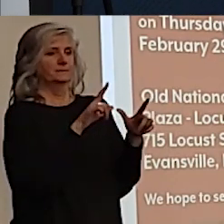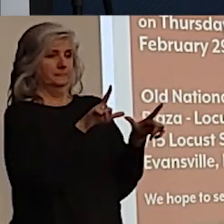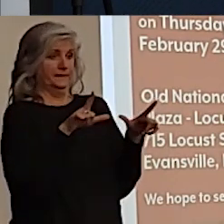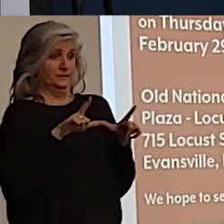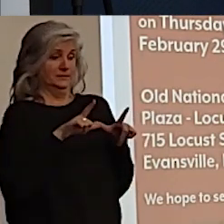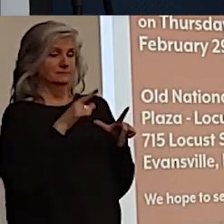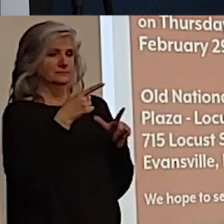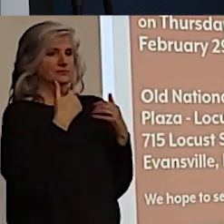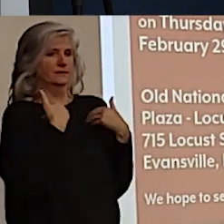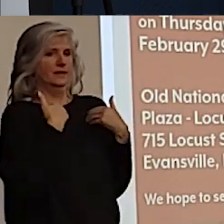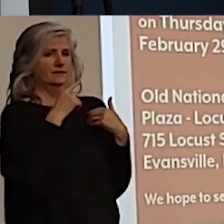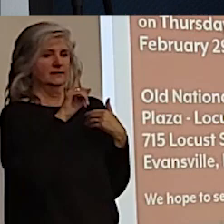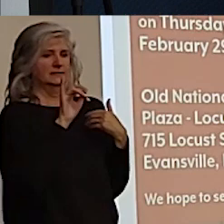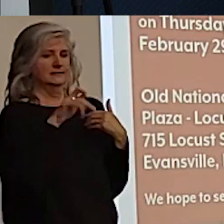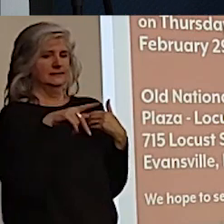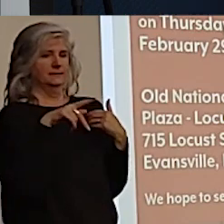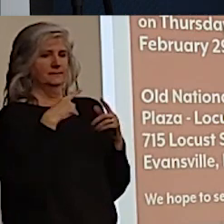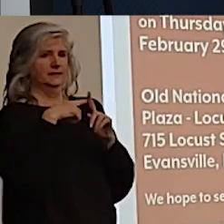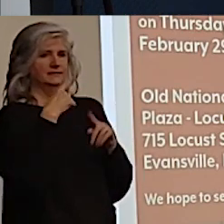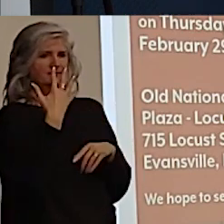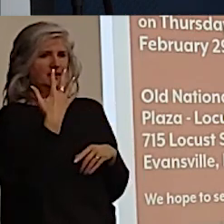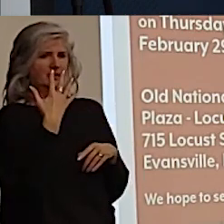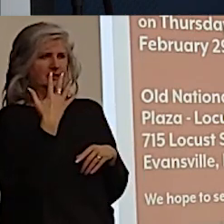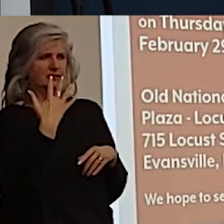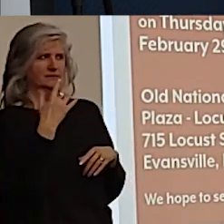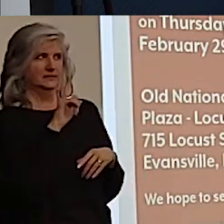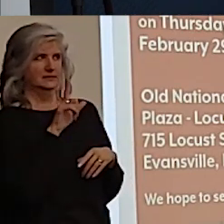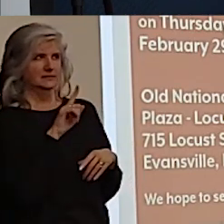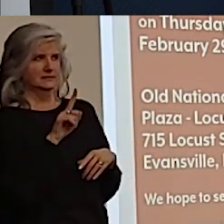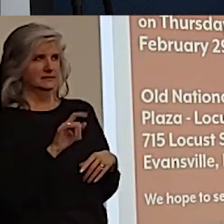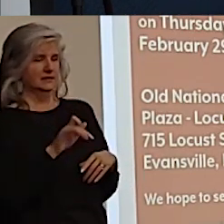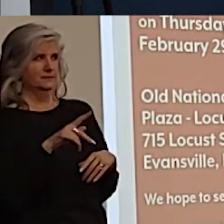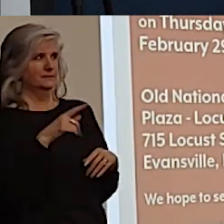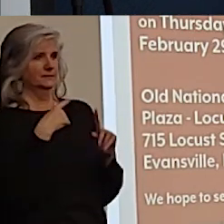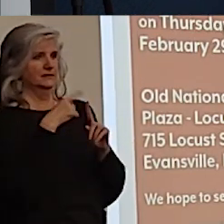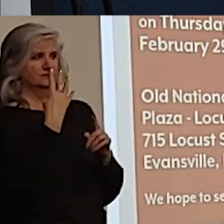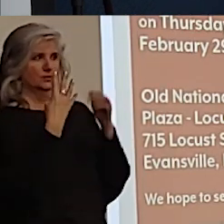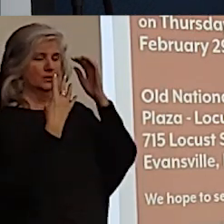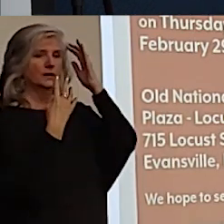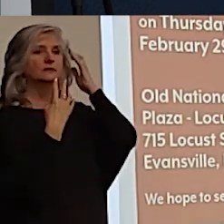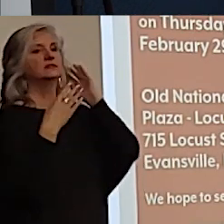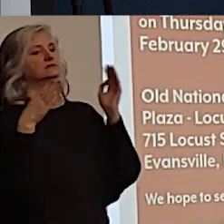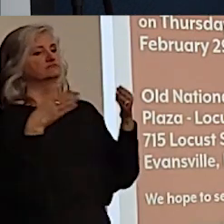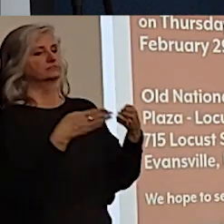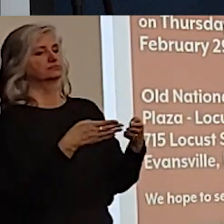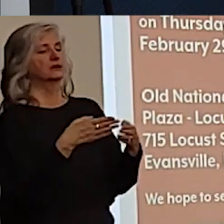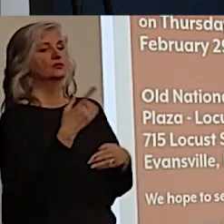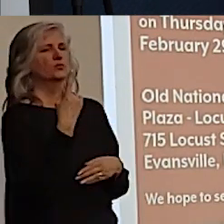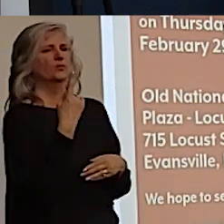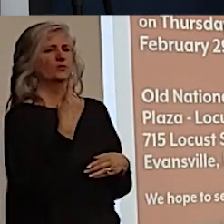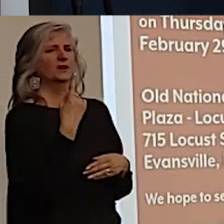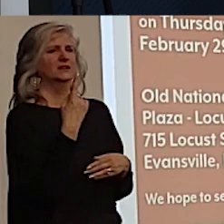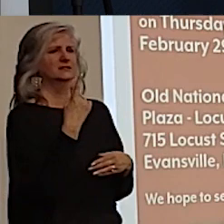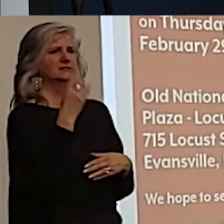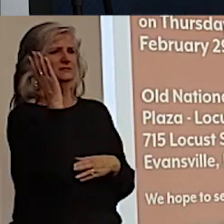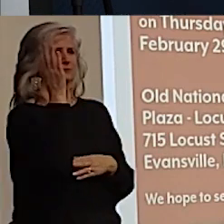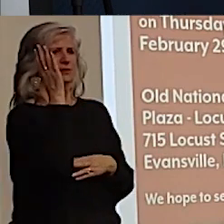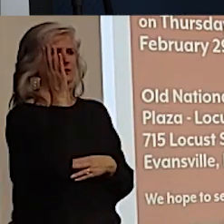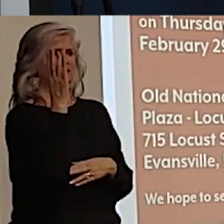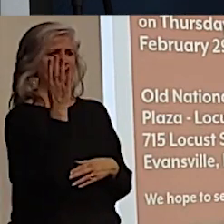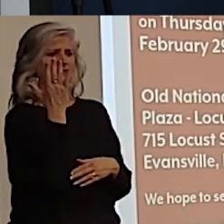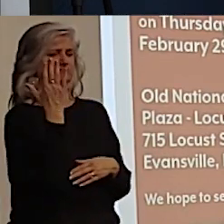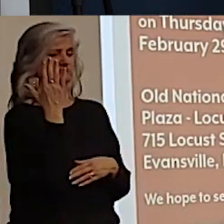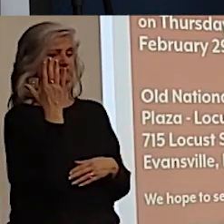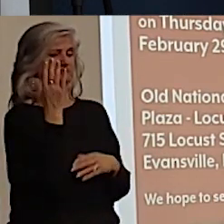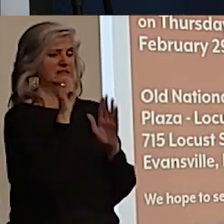you having the zip plus five, zip plus four, and sort of narrowing it down. There was a customer once spoke at State House, well,